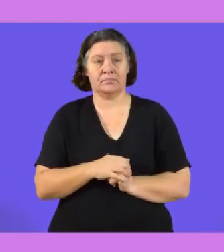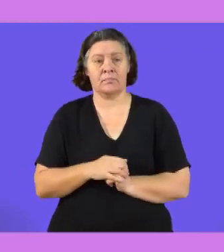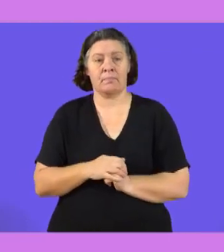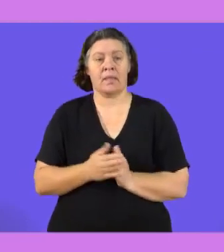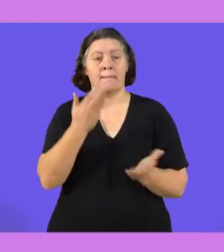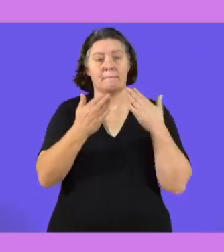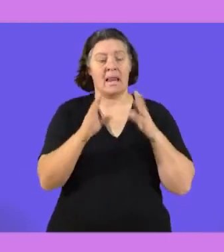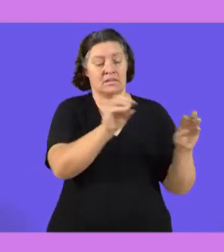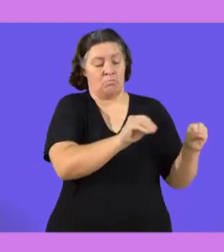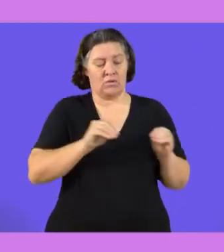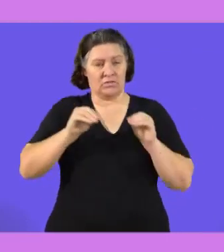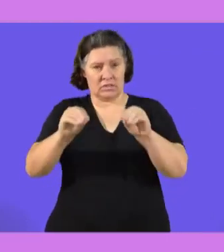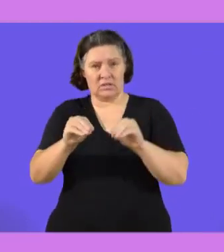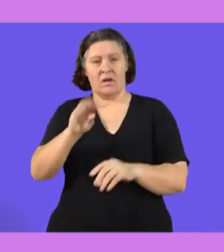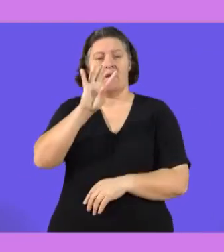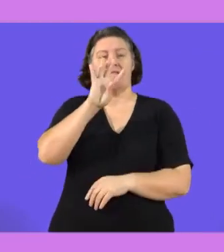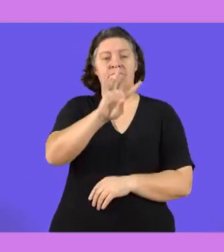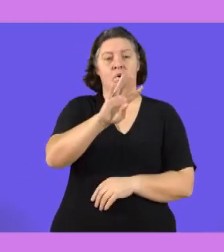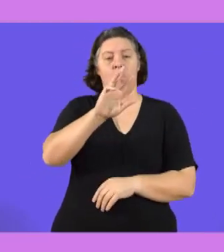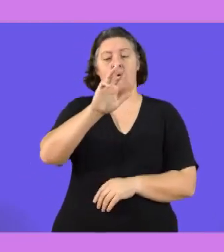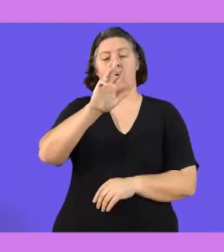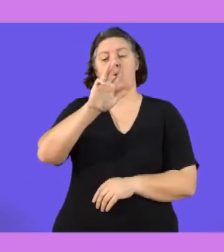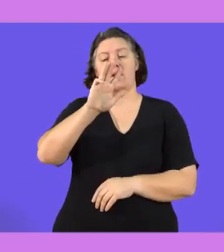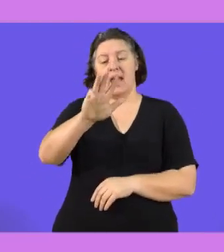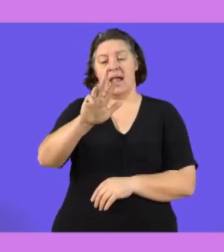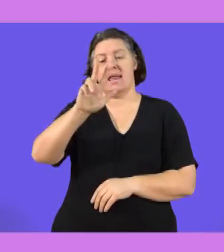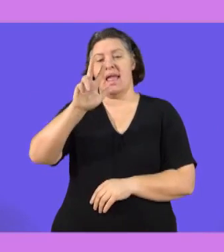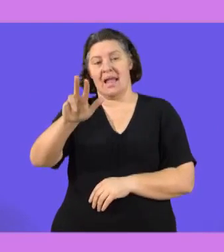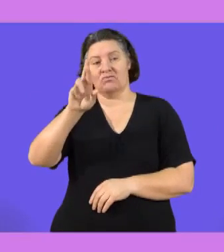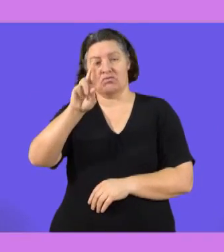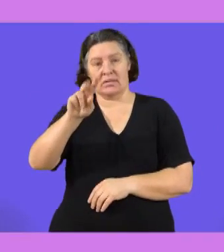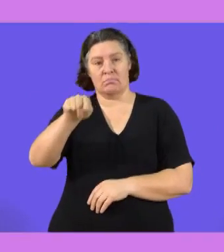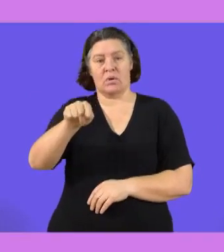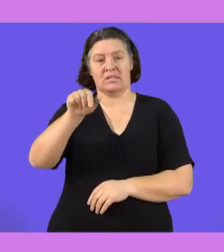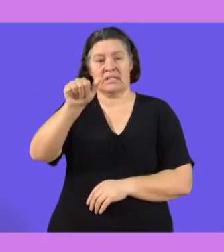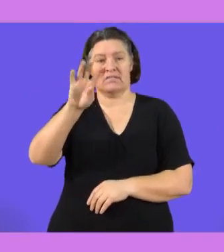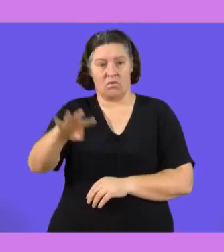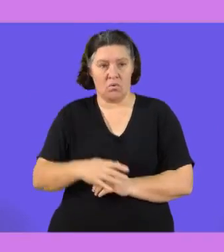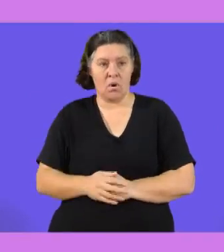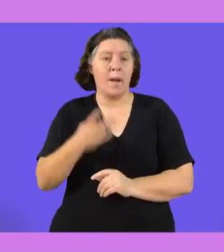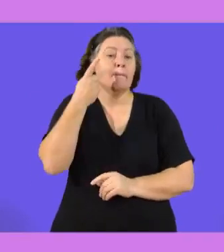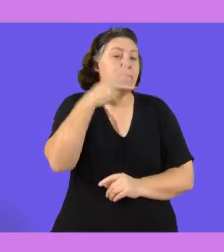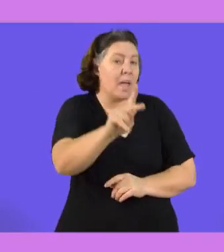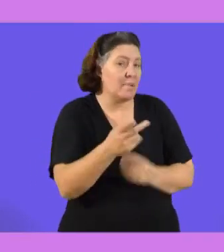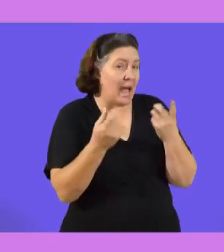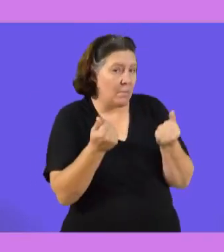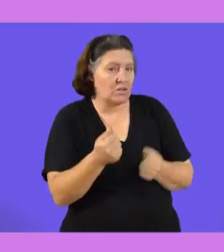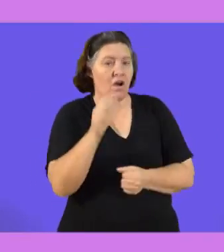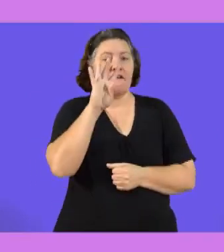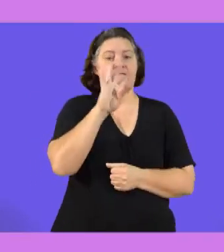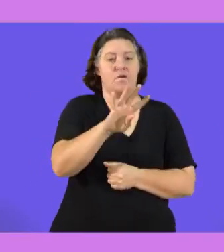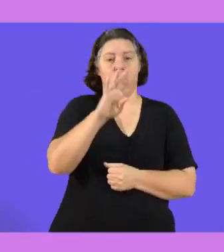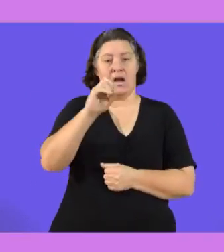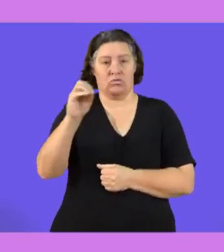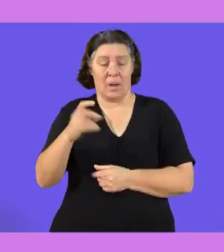forward was 498 Rand 64 cents. Payment was only 400 Rand. So therefore, the account was not